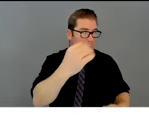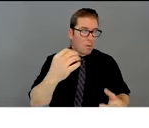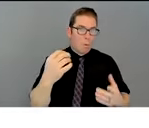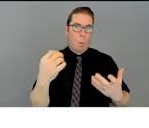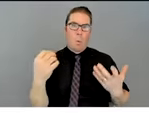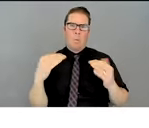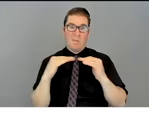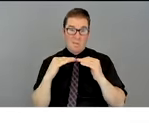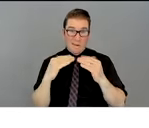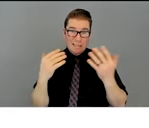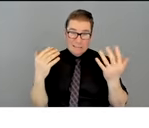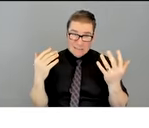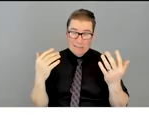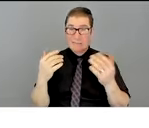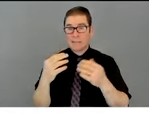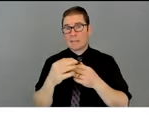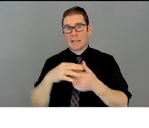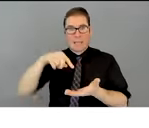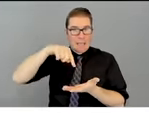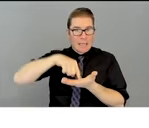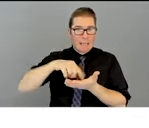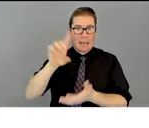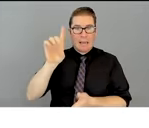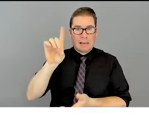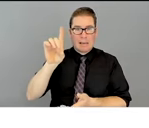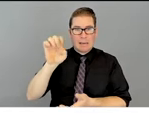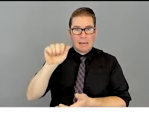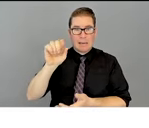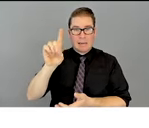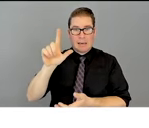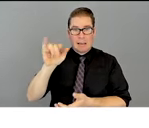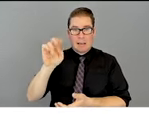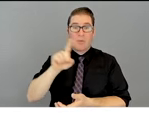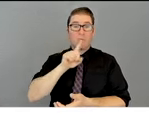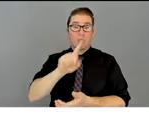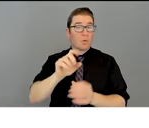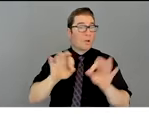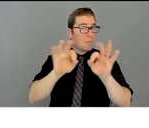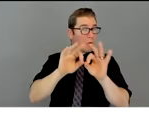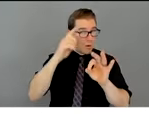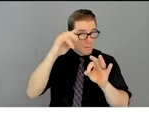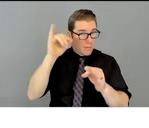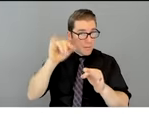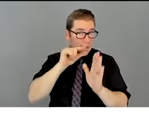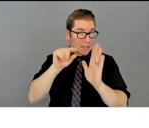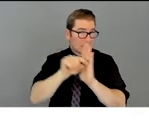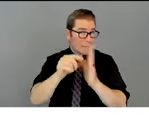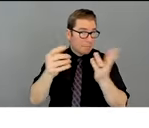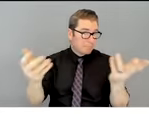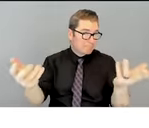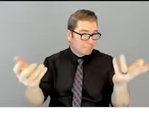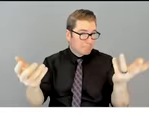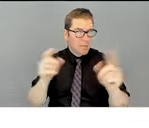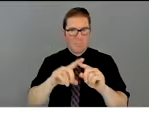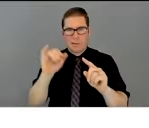Is that deadline really important for that particular assignment? But that's a whole